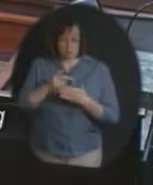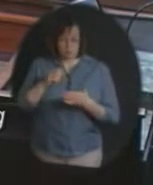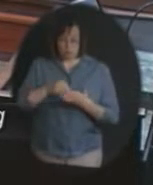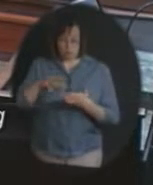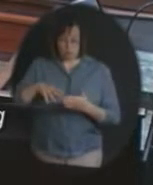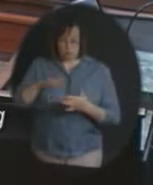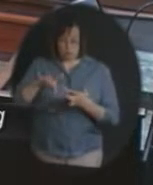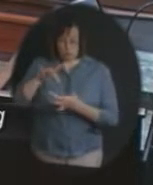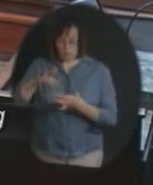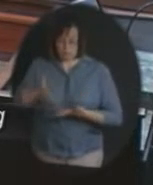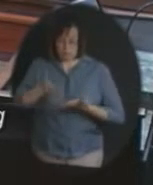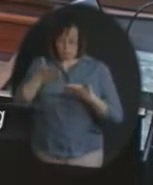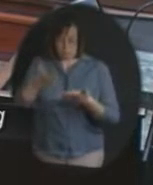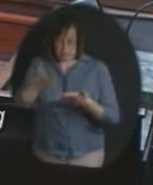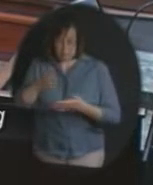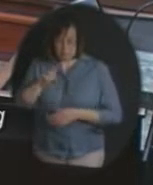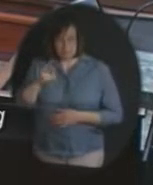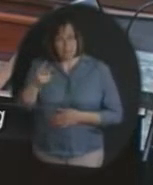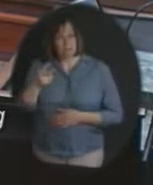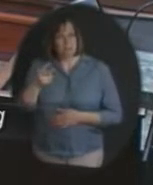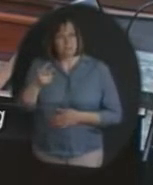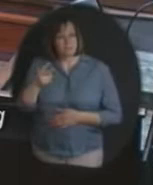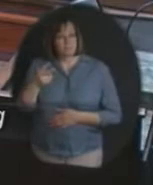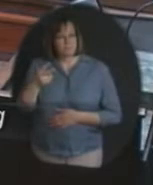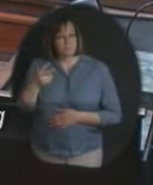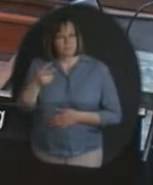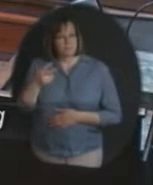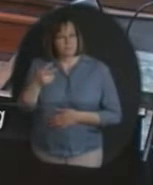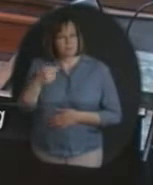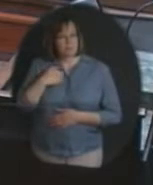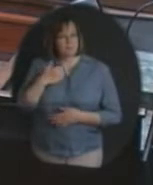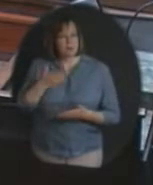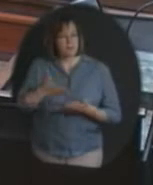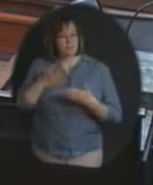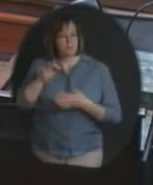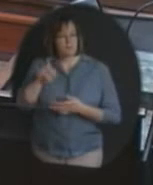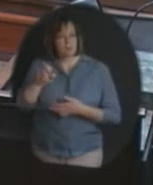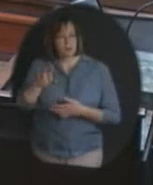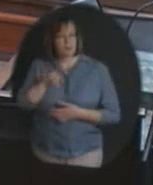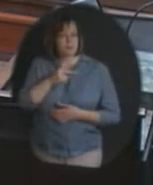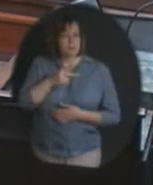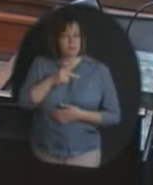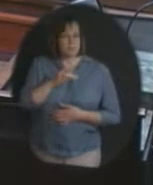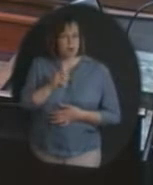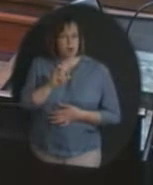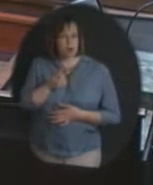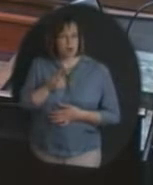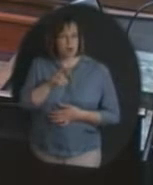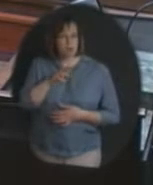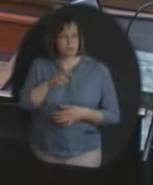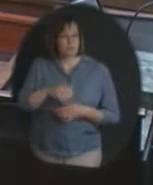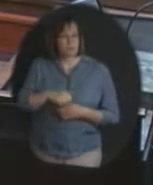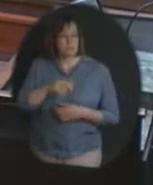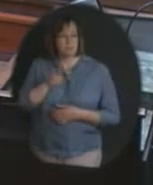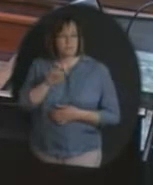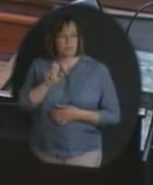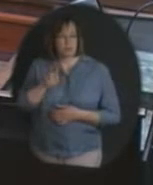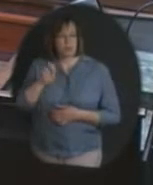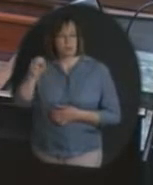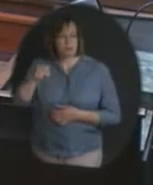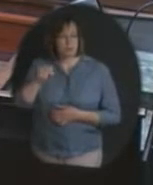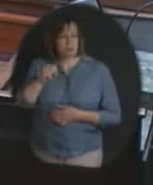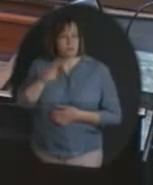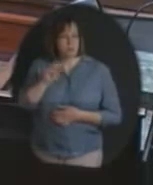student trip as presented. Second. Ms. Hibbs, we have a motion by Ms. Felter and a second by Mr. Parker. Would you call the roll, please? Mrs. Felter?